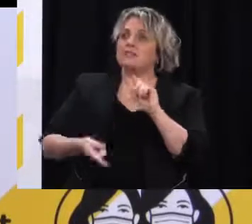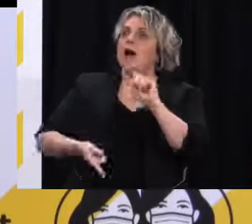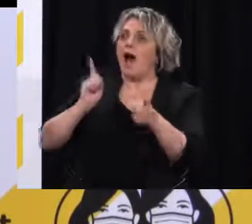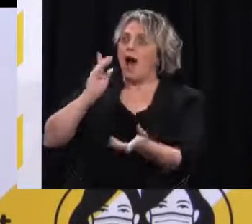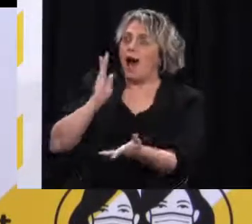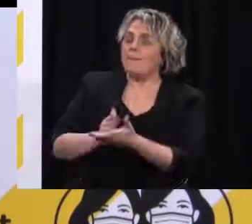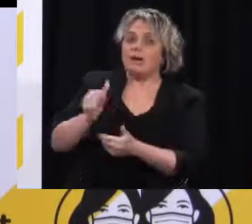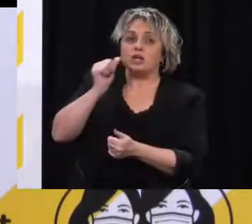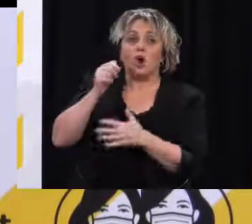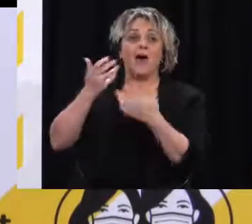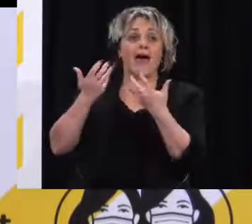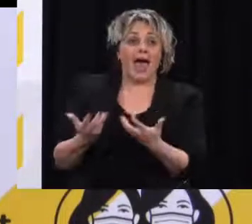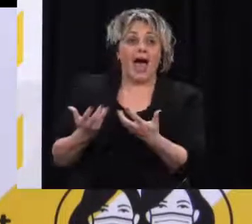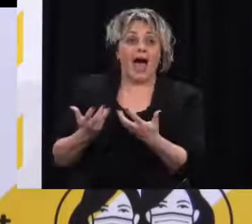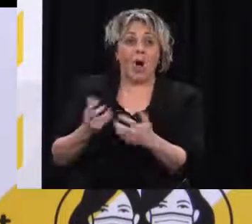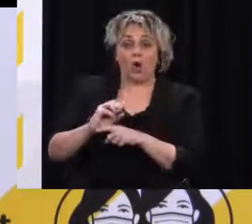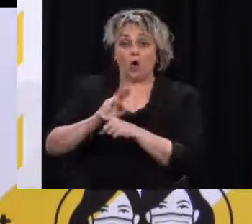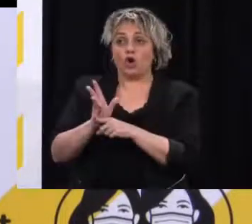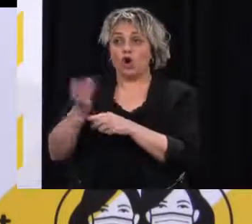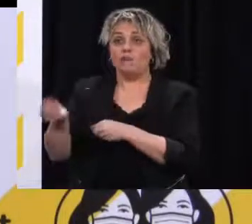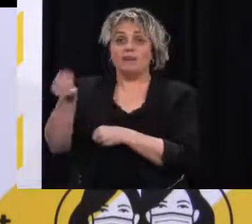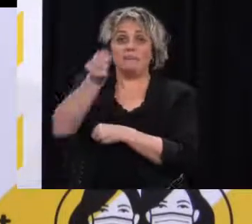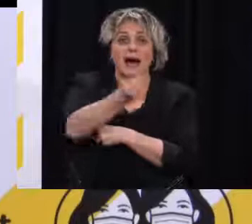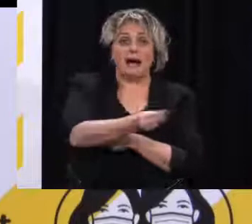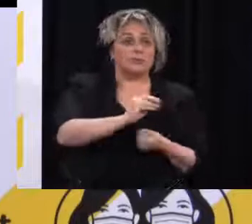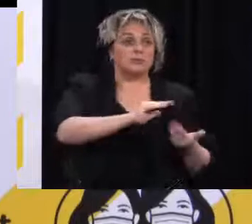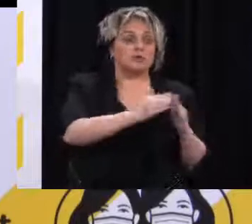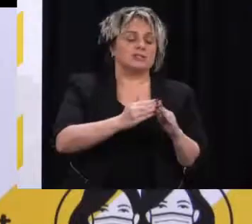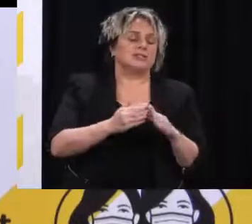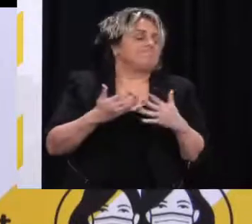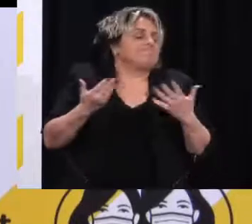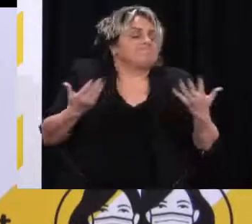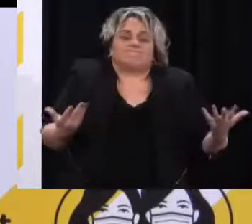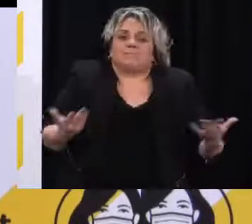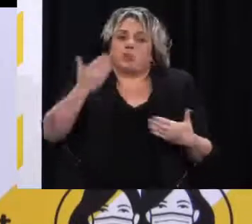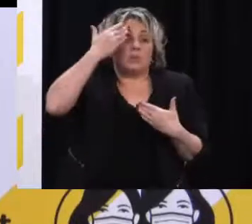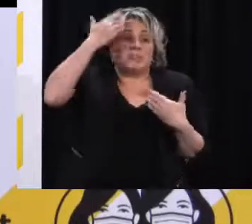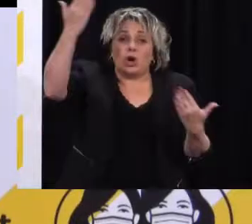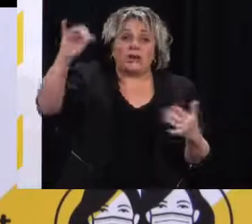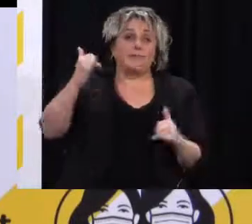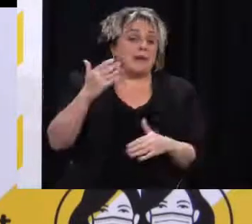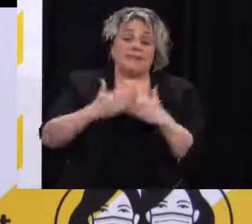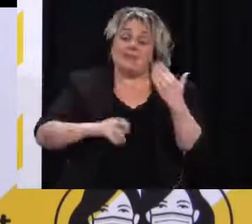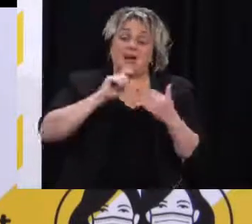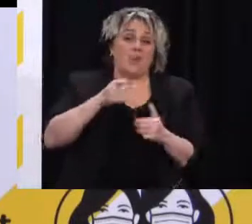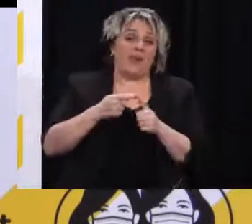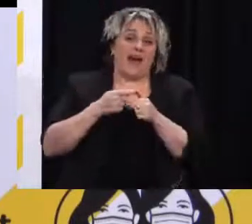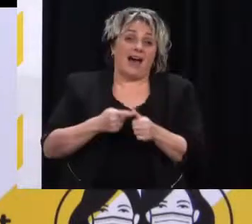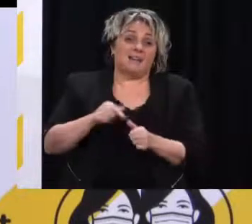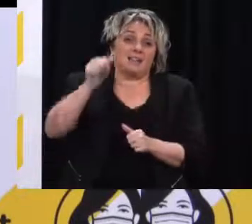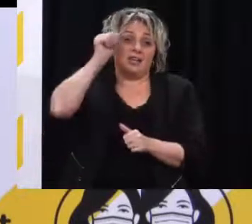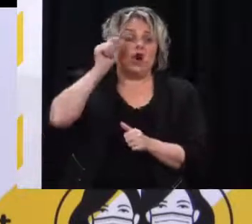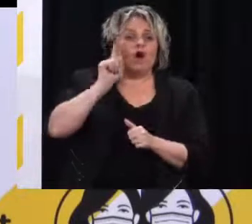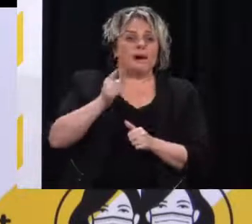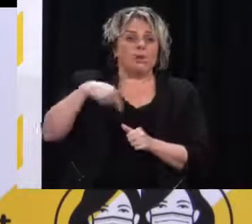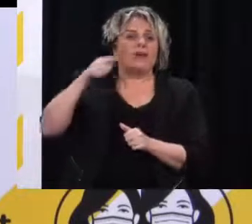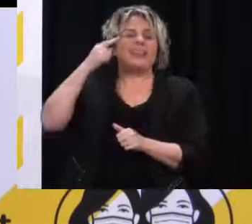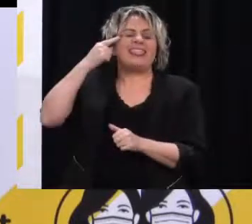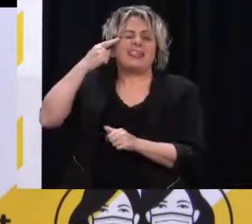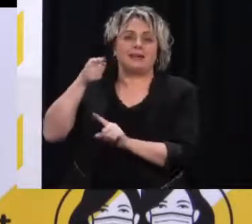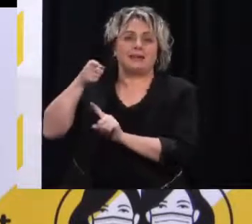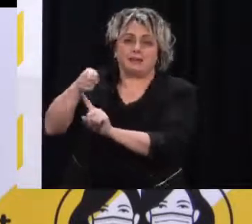way that the virus got from facility into the community, but we are very confident that that's the place where it came from.